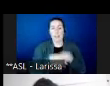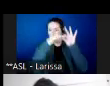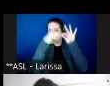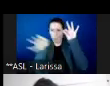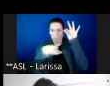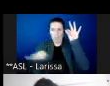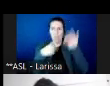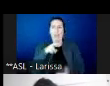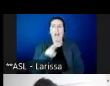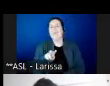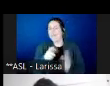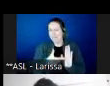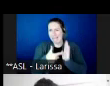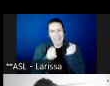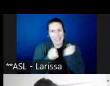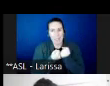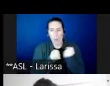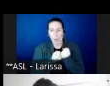for support for